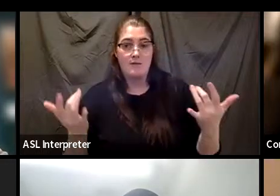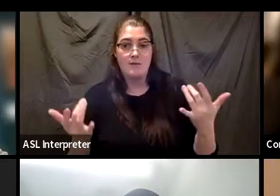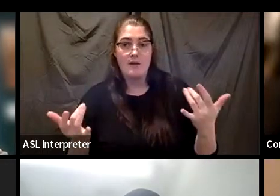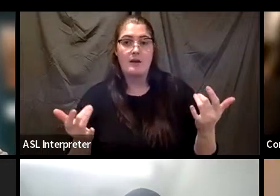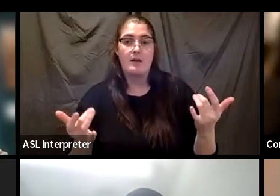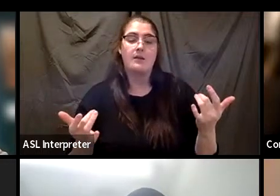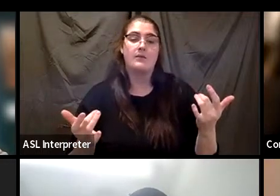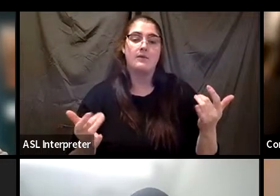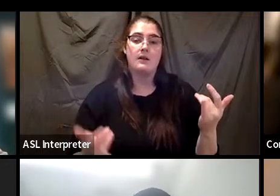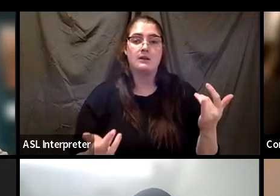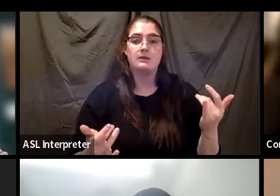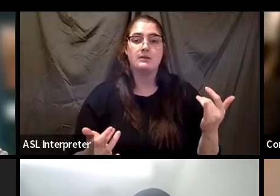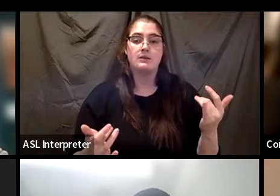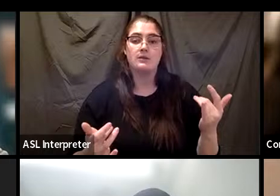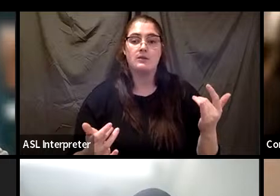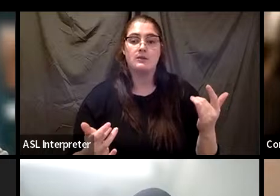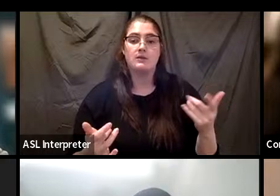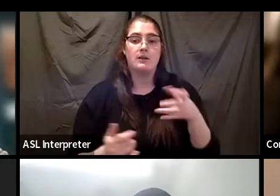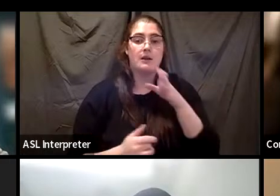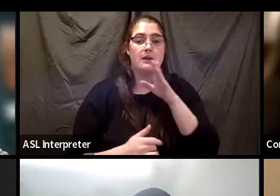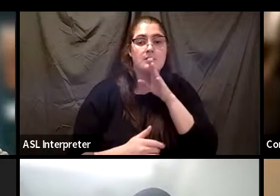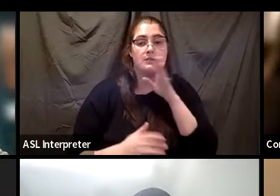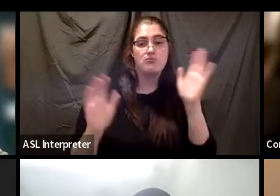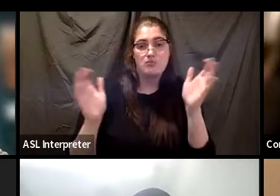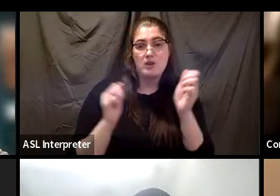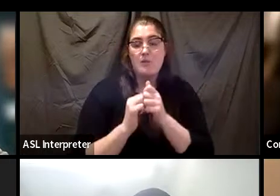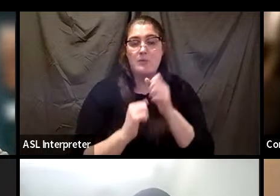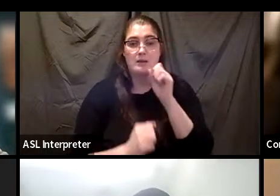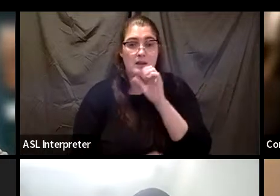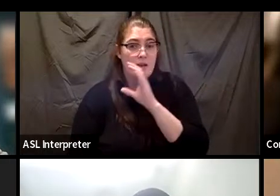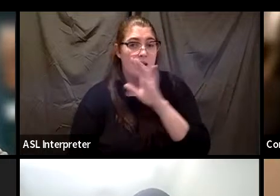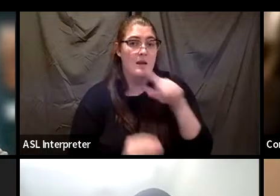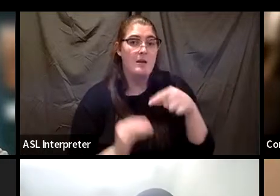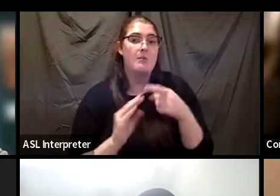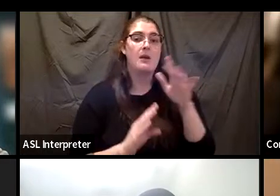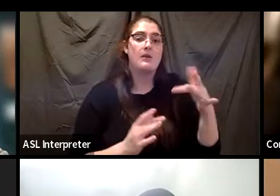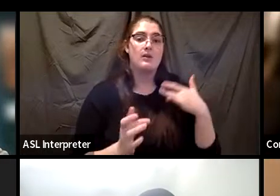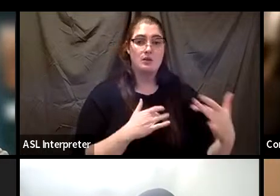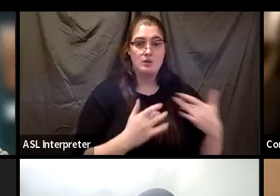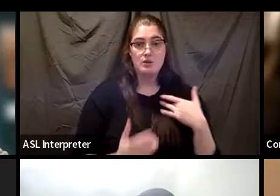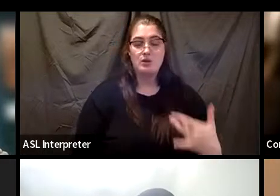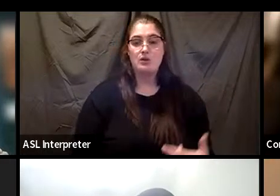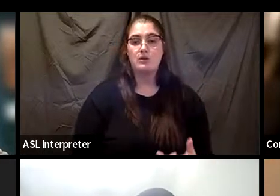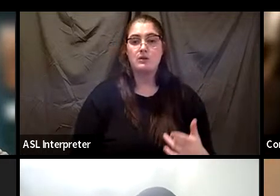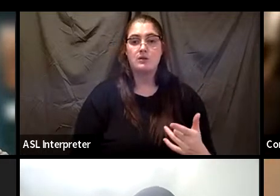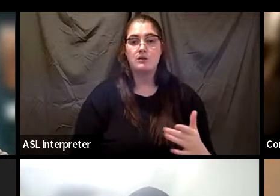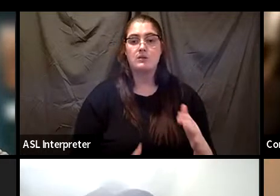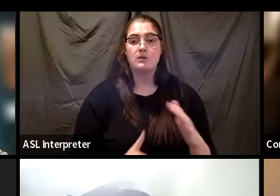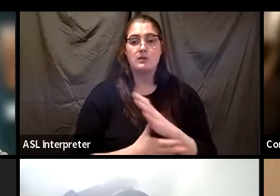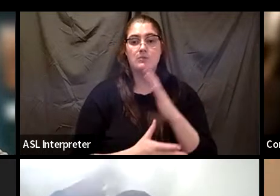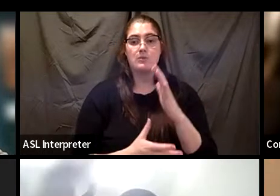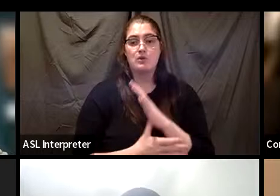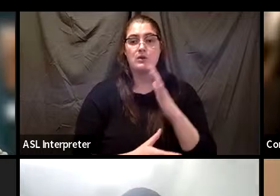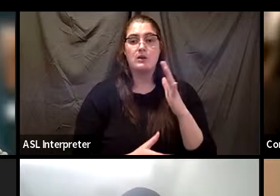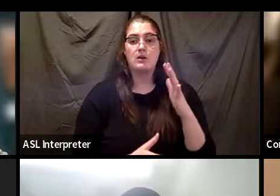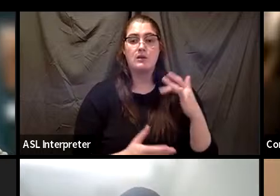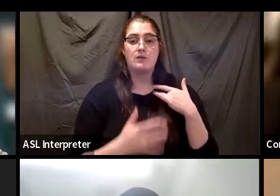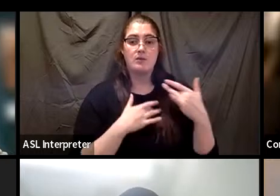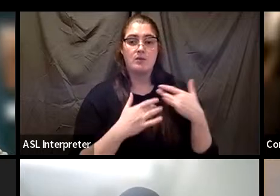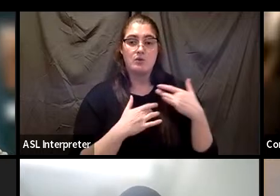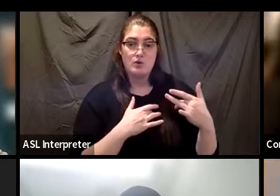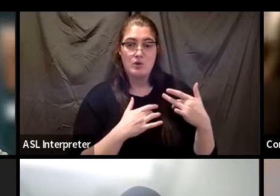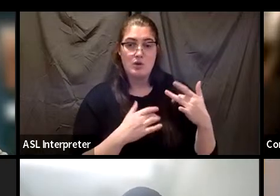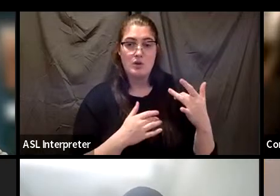actually talking about. Got to talk to seniors about their concerns. Majority of the concerns were